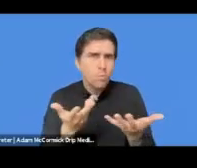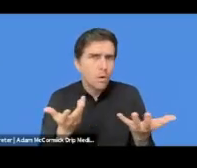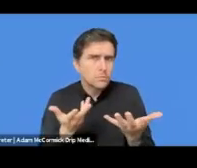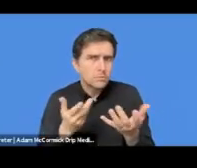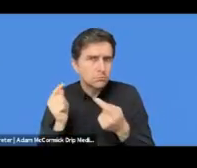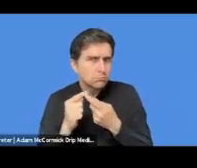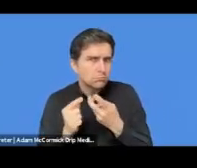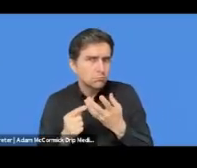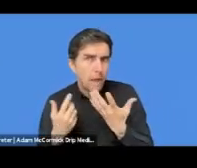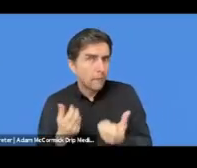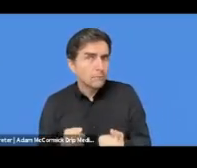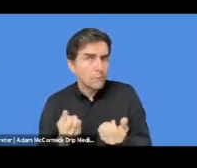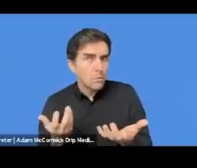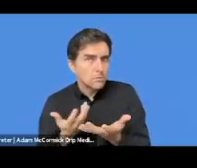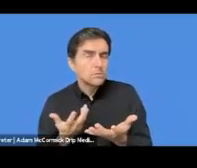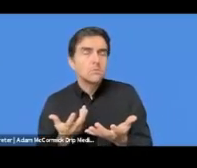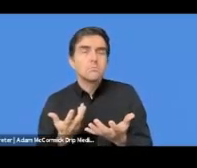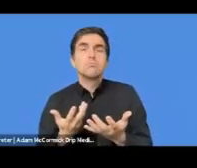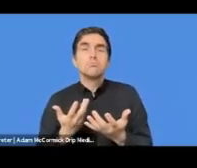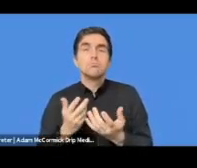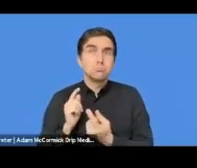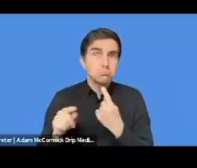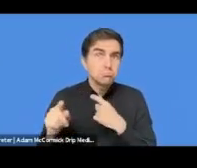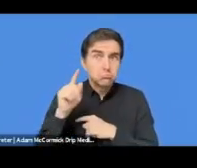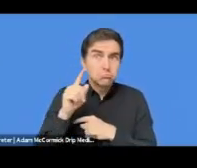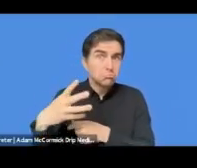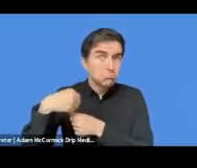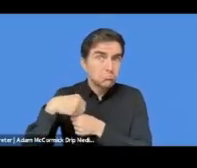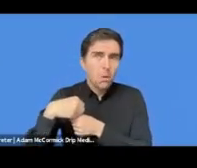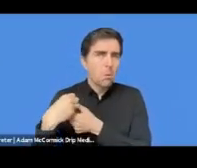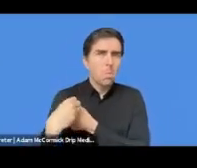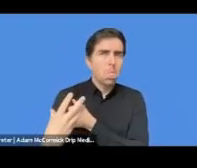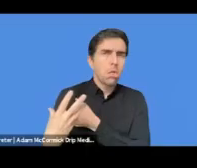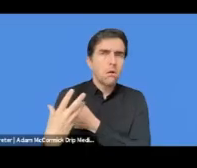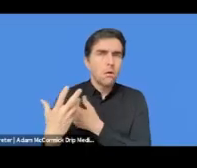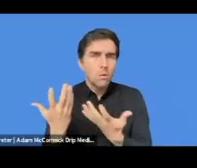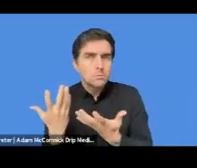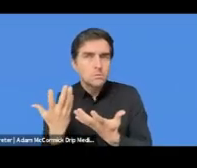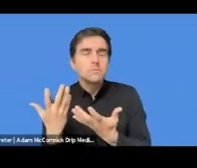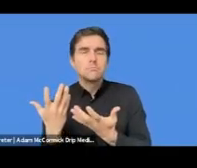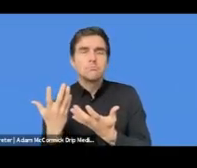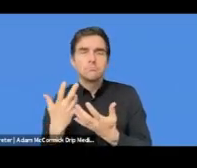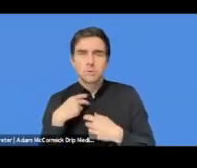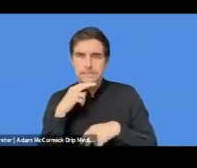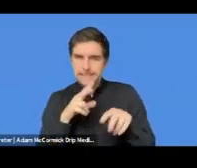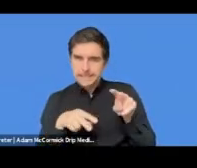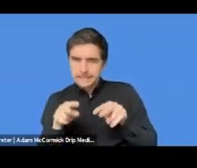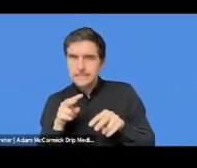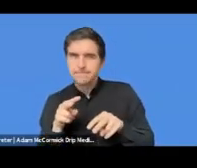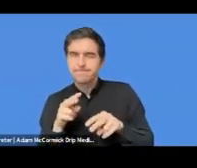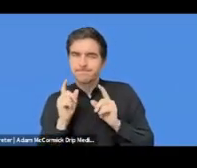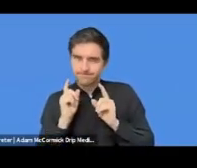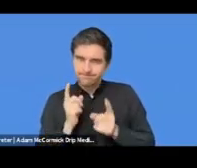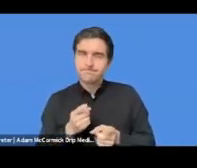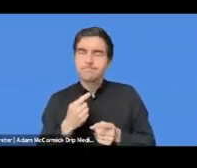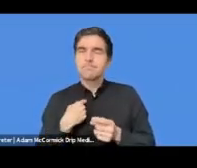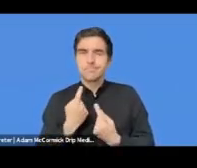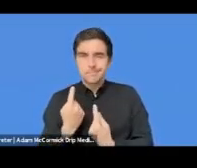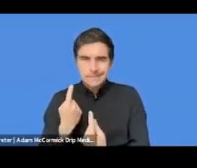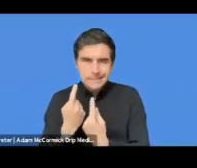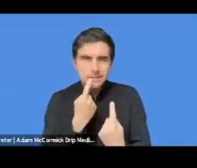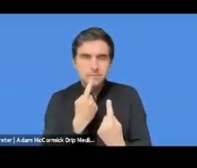on. And also stakeholder engagement, because when we look at coordination, we need to